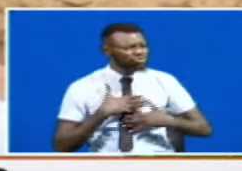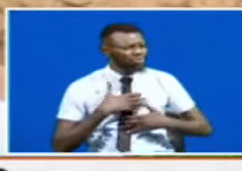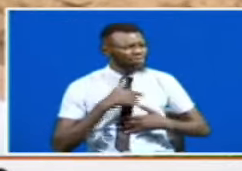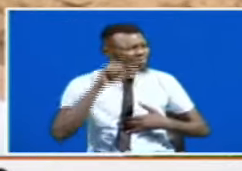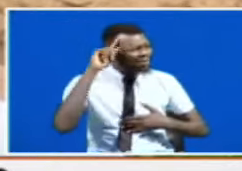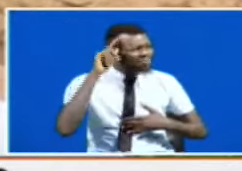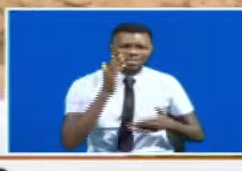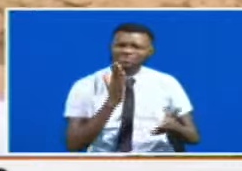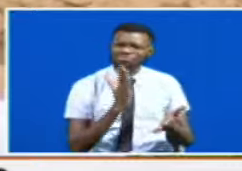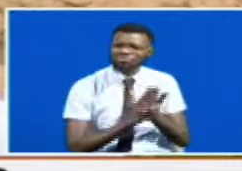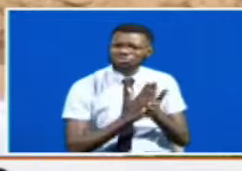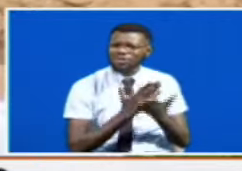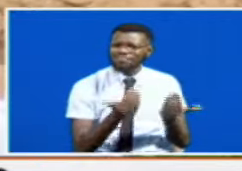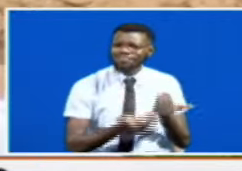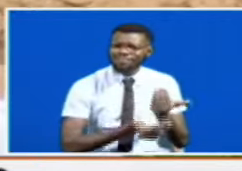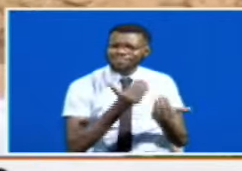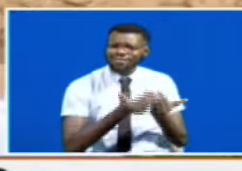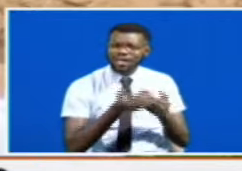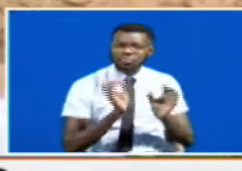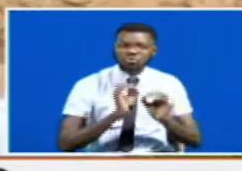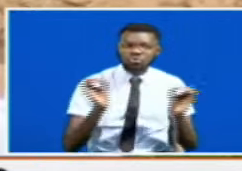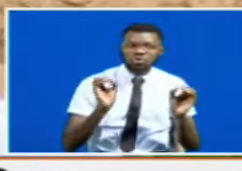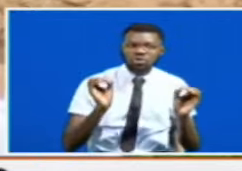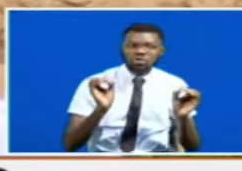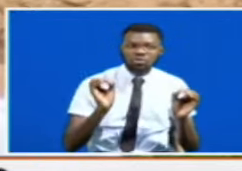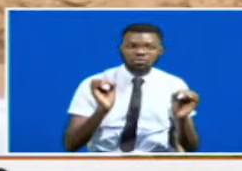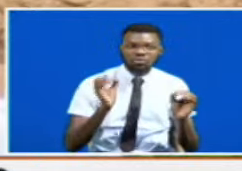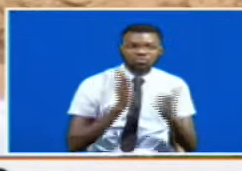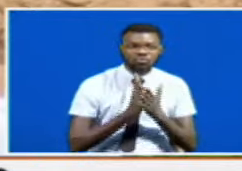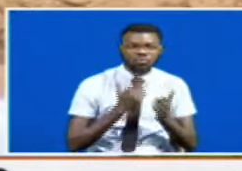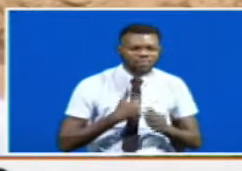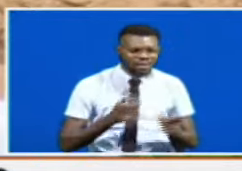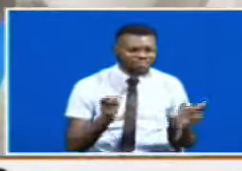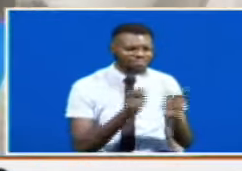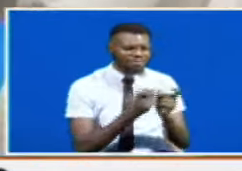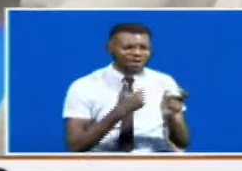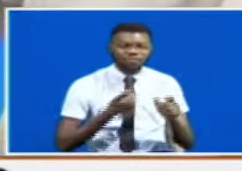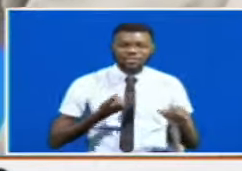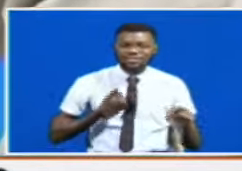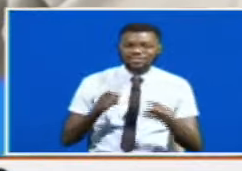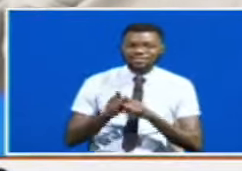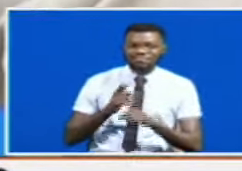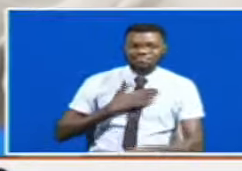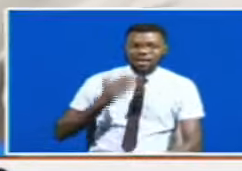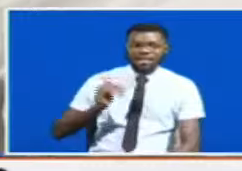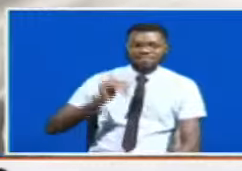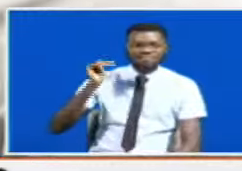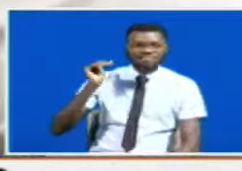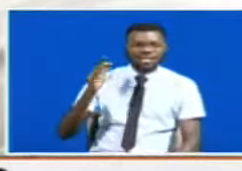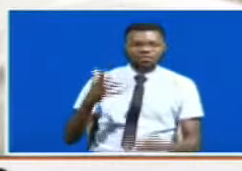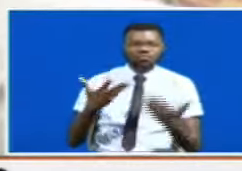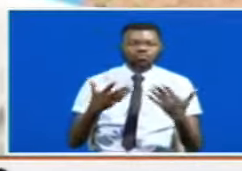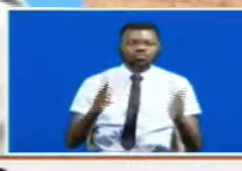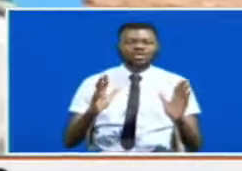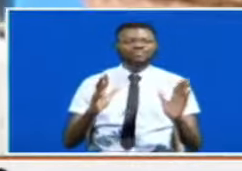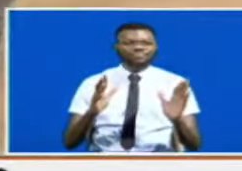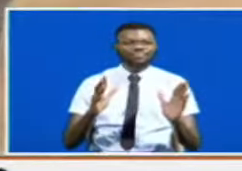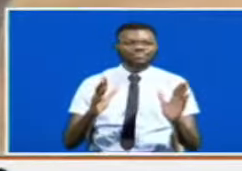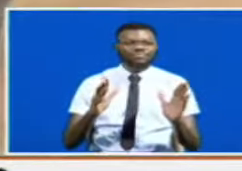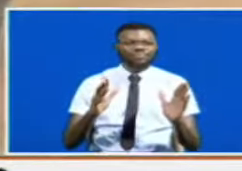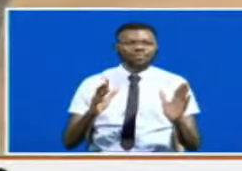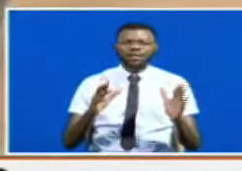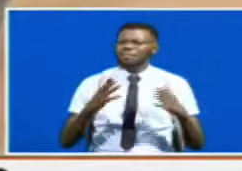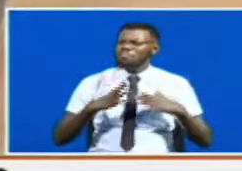mnatufanya vizuri nyinyi kama serikali. Nalia dadangu. In Shakahola, he says he met thousands of